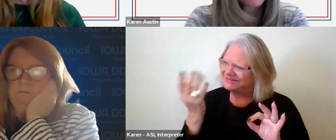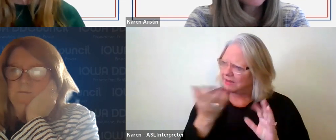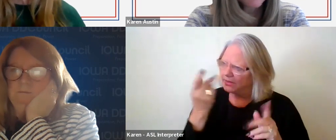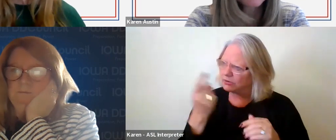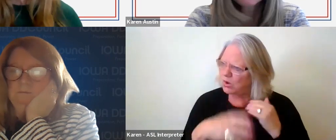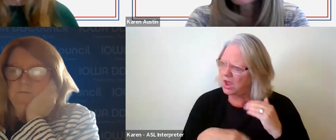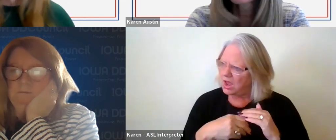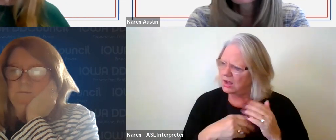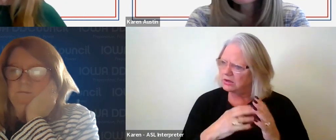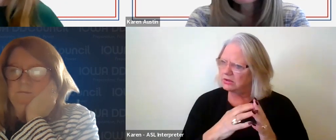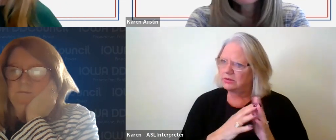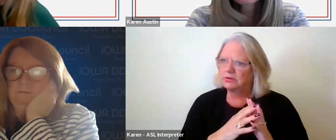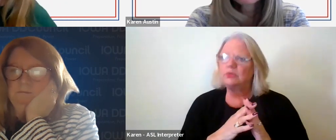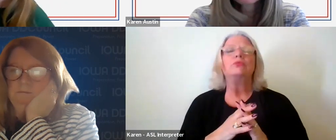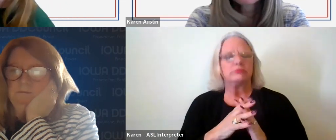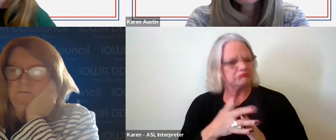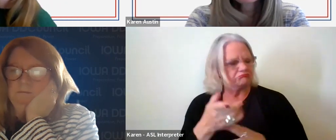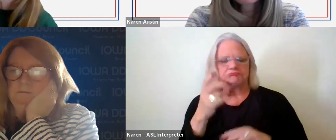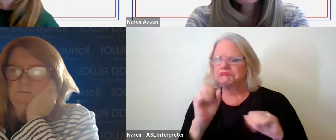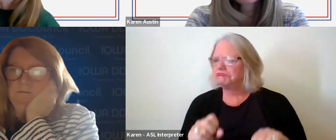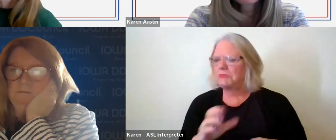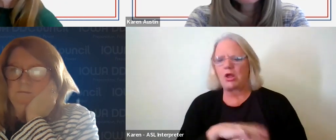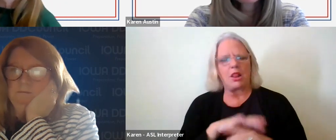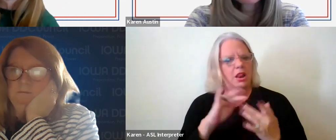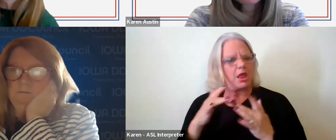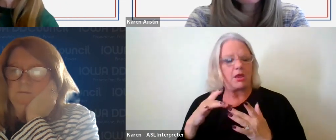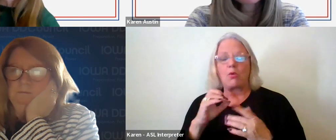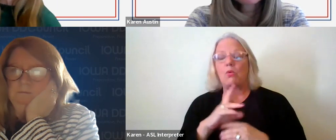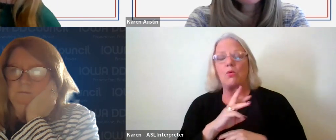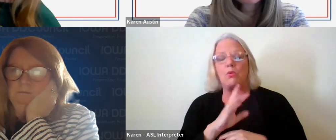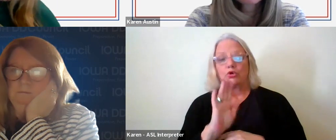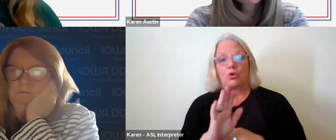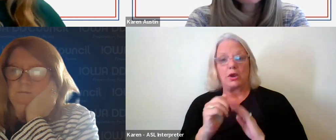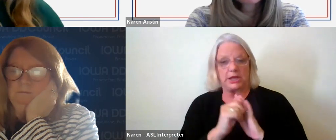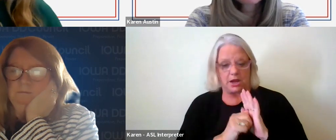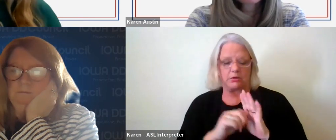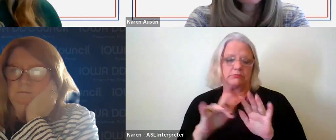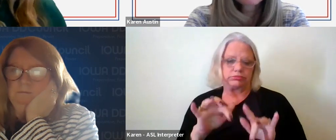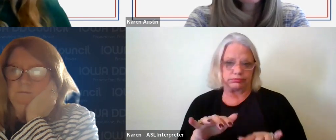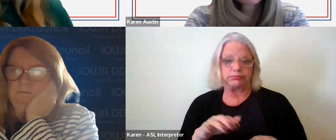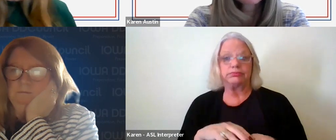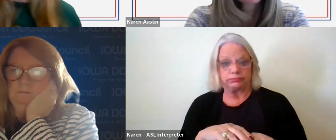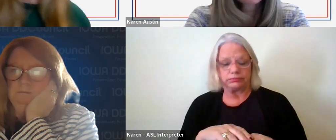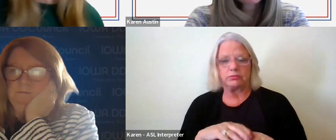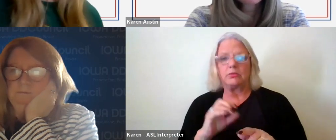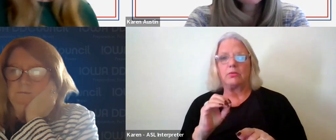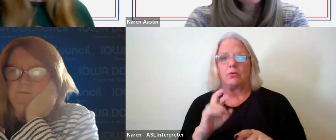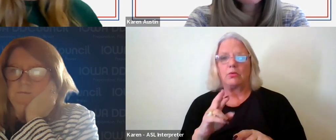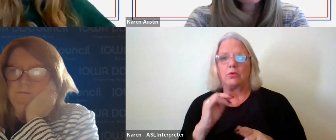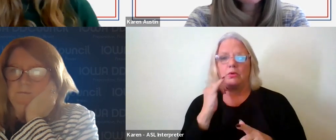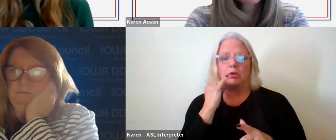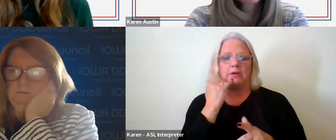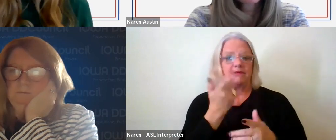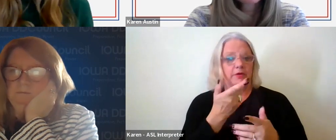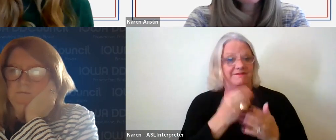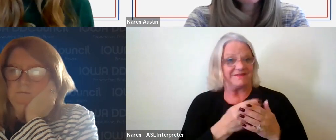an option. Yep, you could do it either way. You could log into your account and do it. If you want to switch between the funds that are